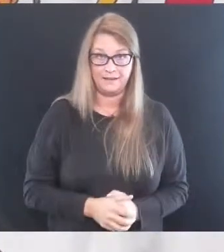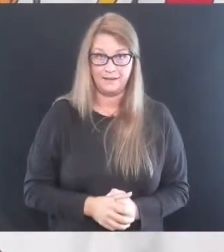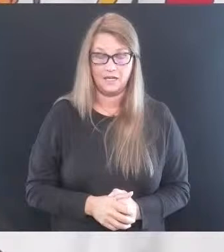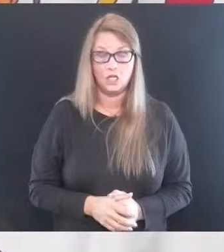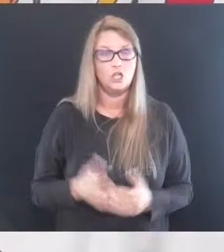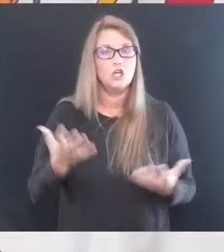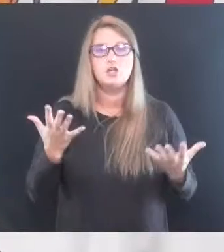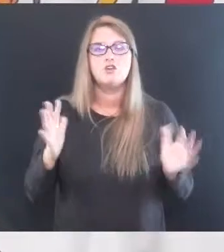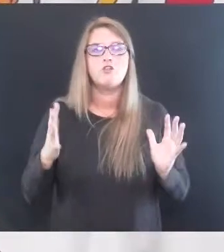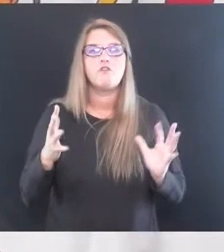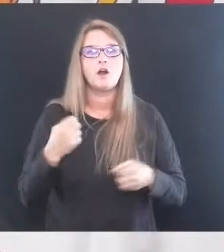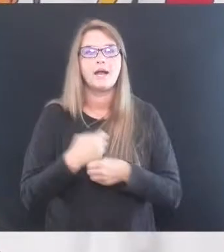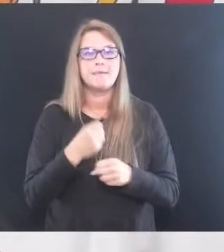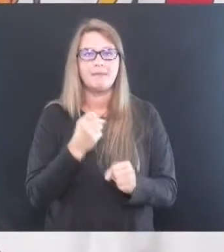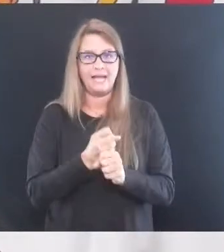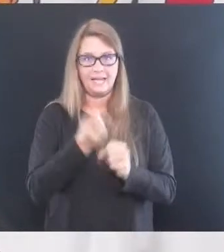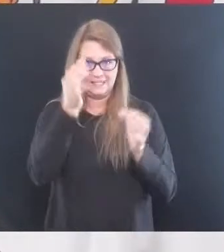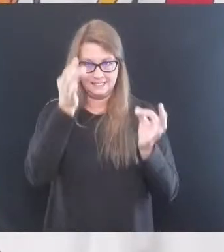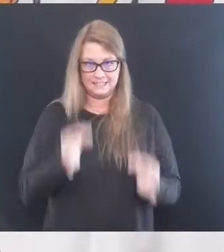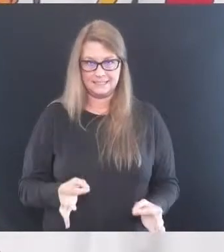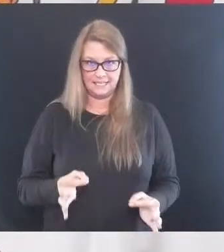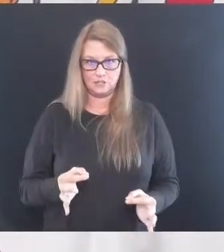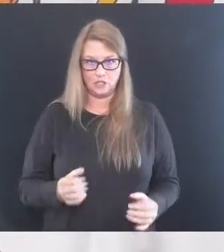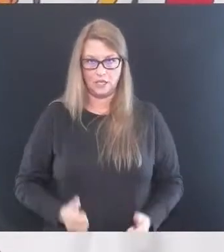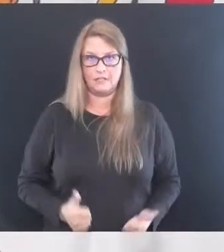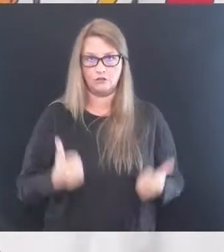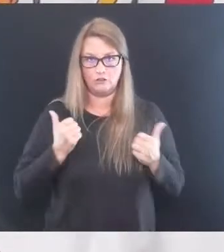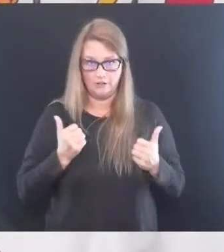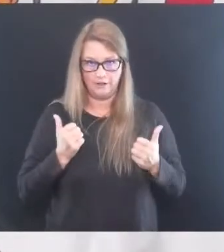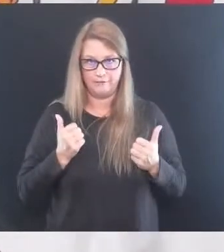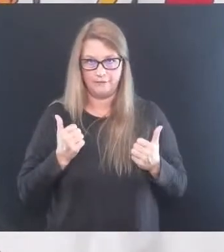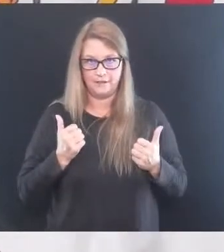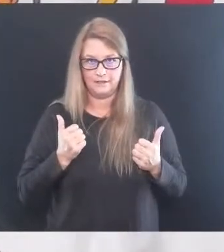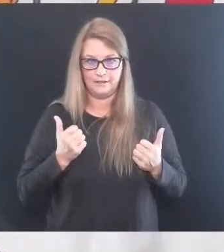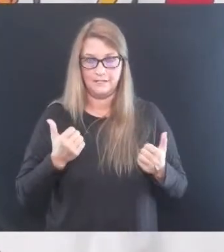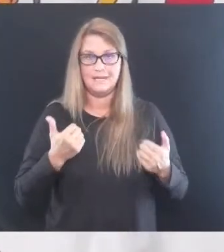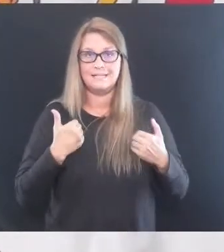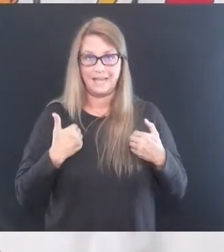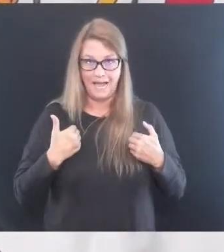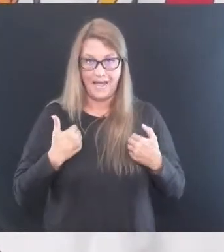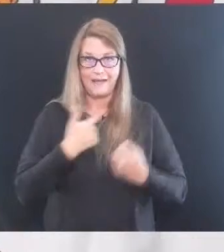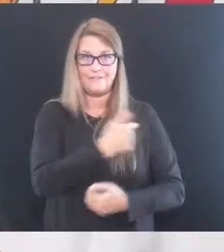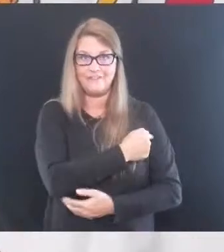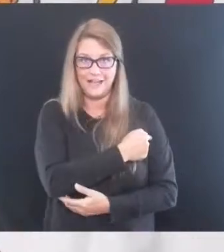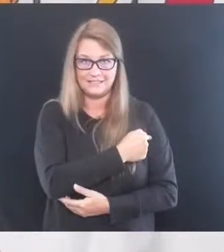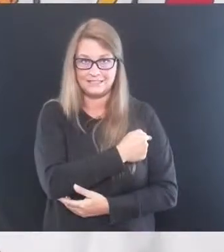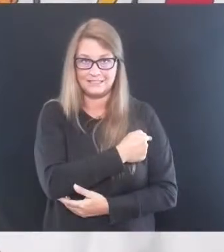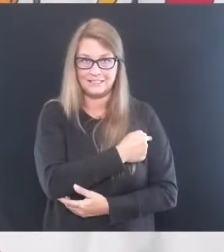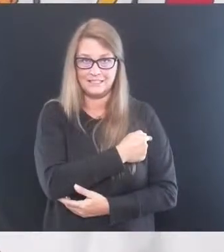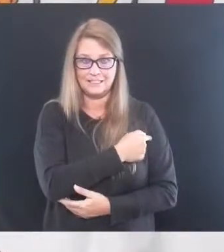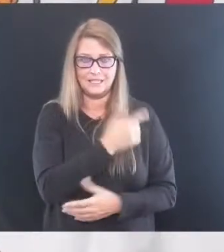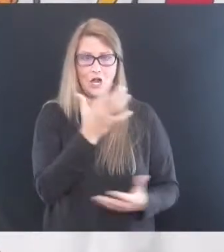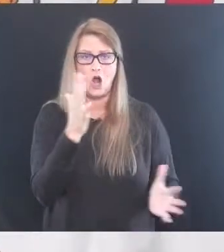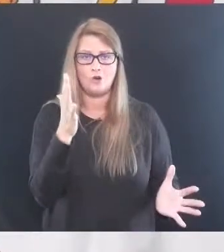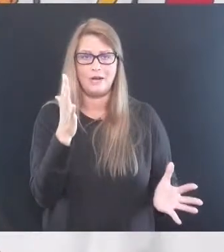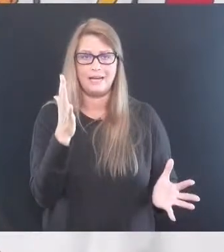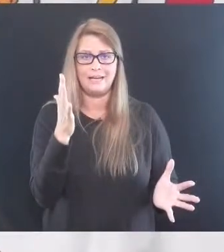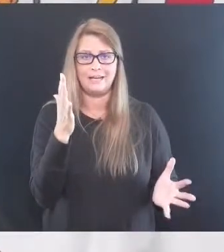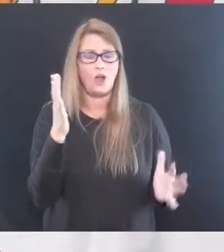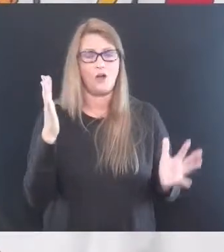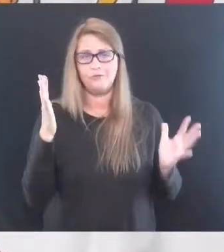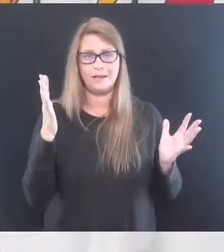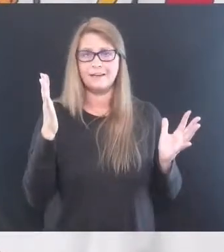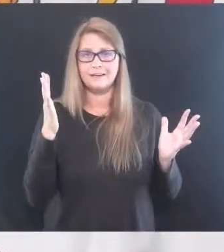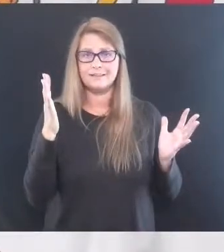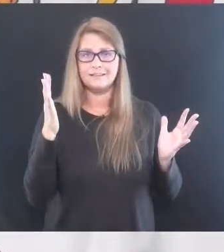already made a decision in your life to get vaccinated. You already made that decision. And